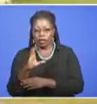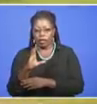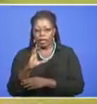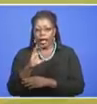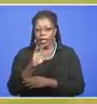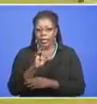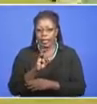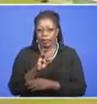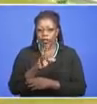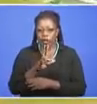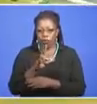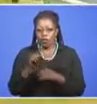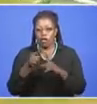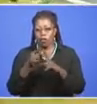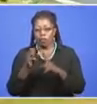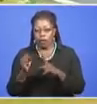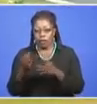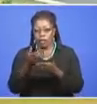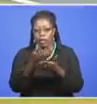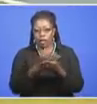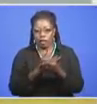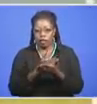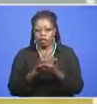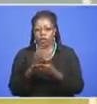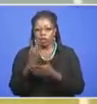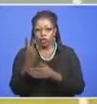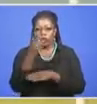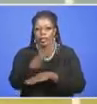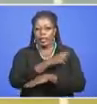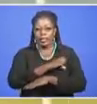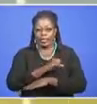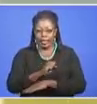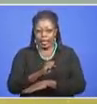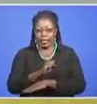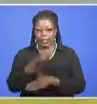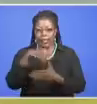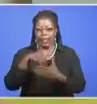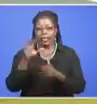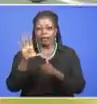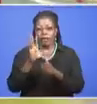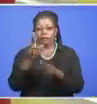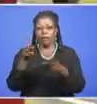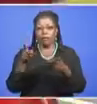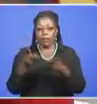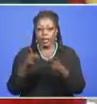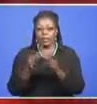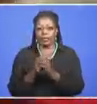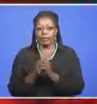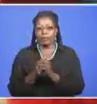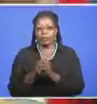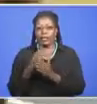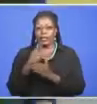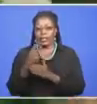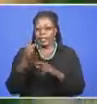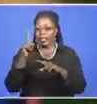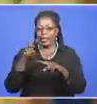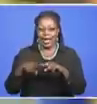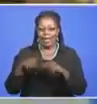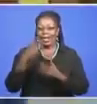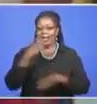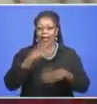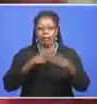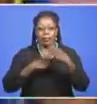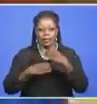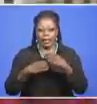6,973 points accumulated over the course of 2 days placed him fifth overall. I can't complain with it because I still came out with 4 personal